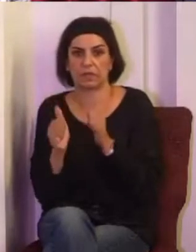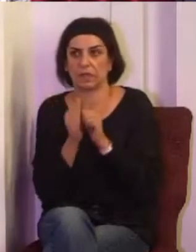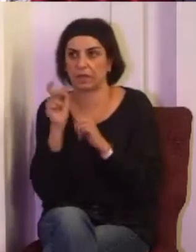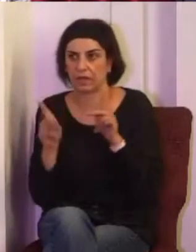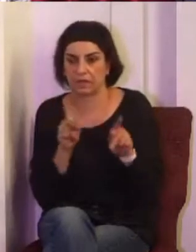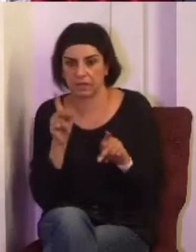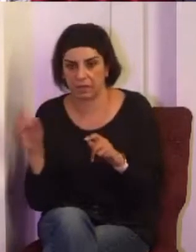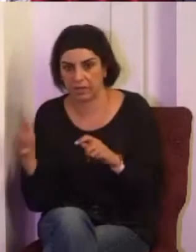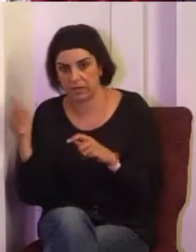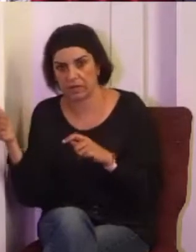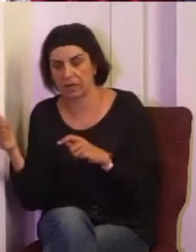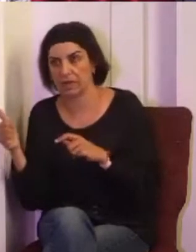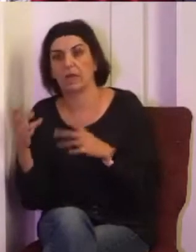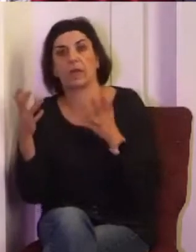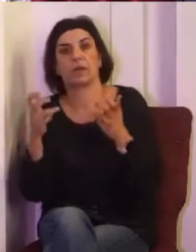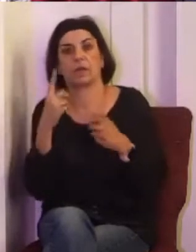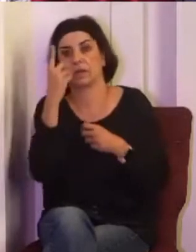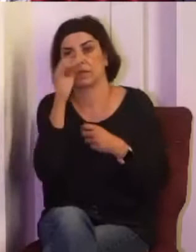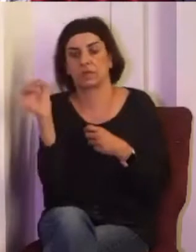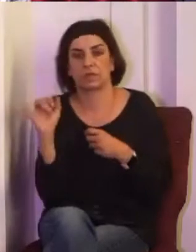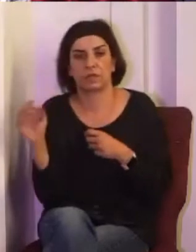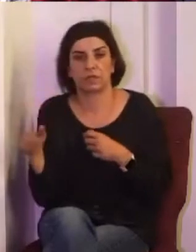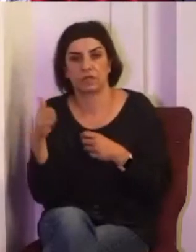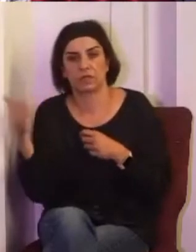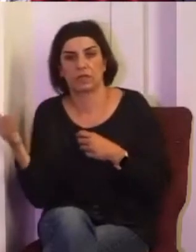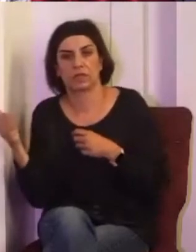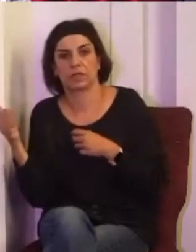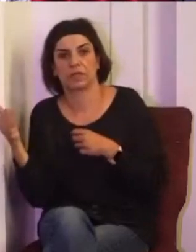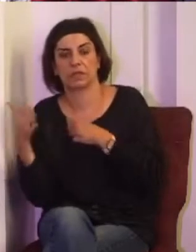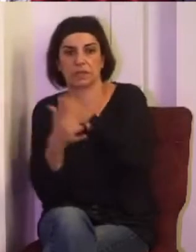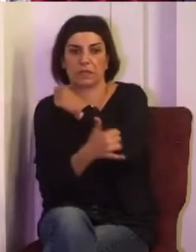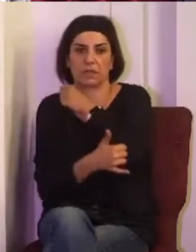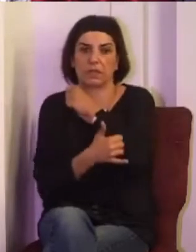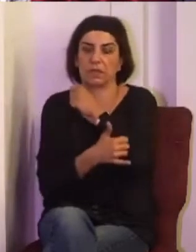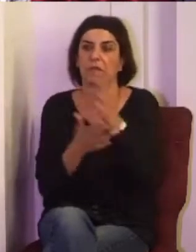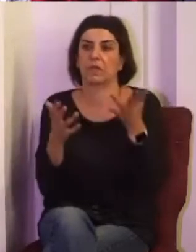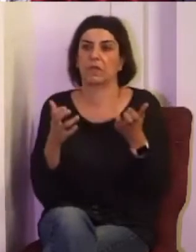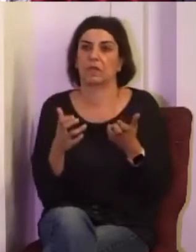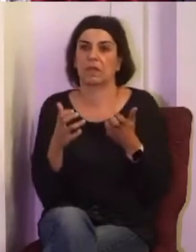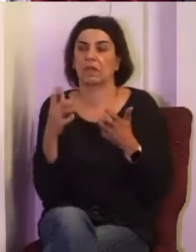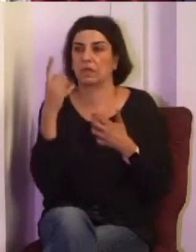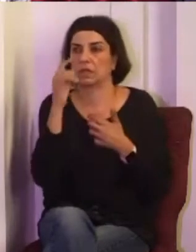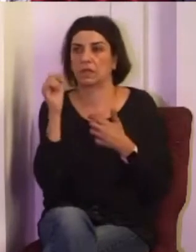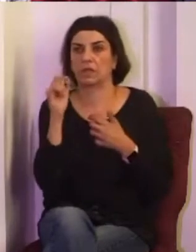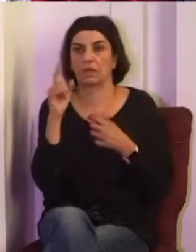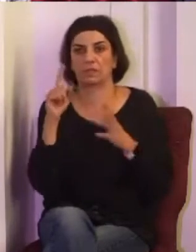to look like other nations, and they wanted to appear strong.